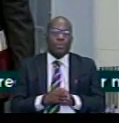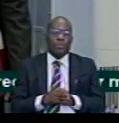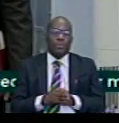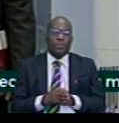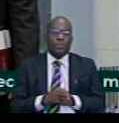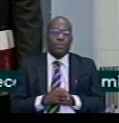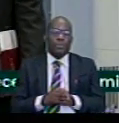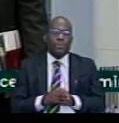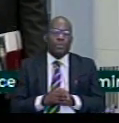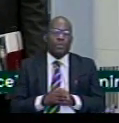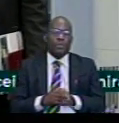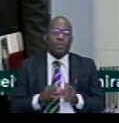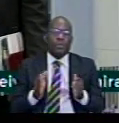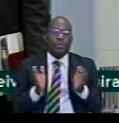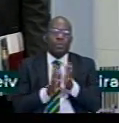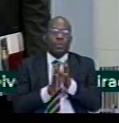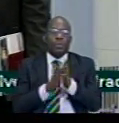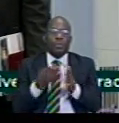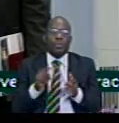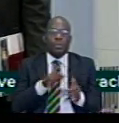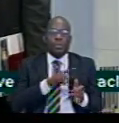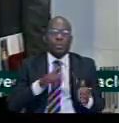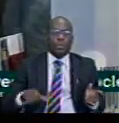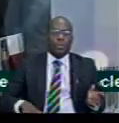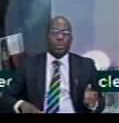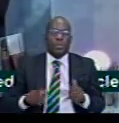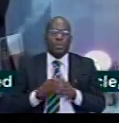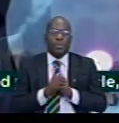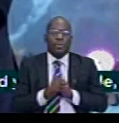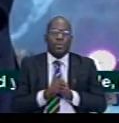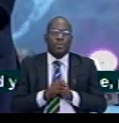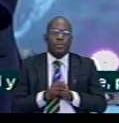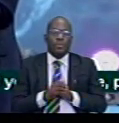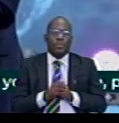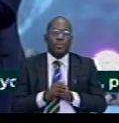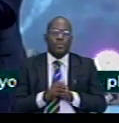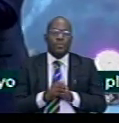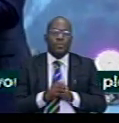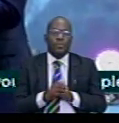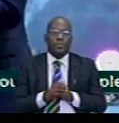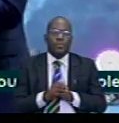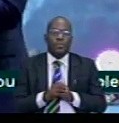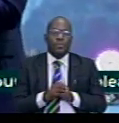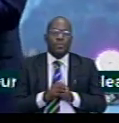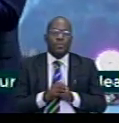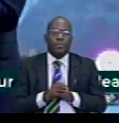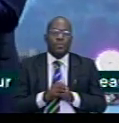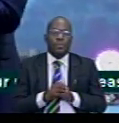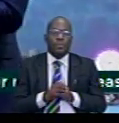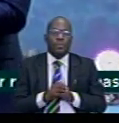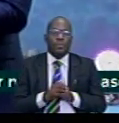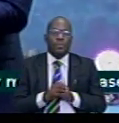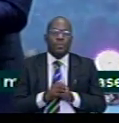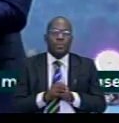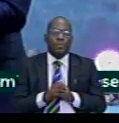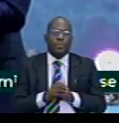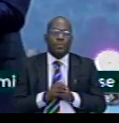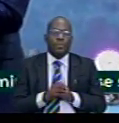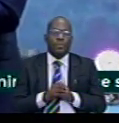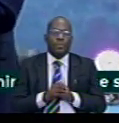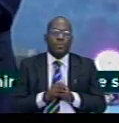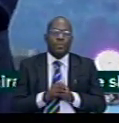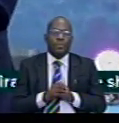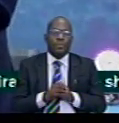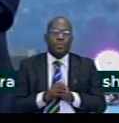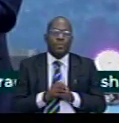Dieu. Notre sœur qui s'appelle Adio d'Adela, elle a 32 ans et elle nous raconte qu'en mai 2020 elle est tombée malade. Elle